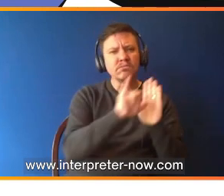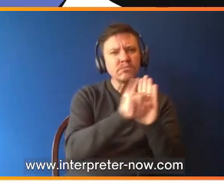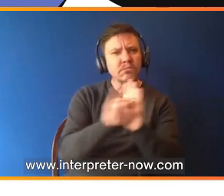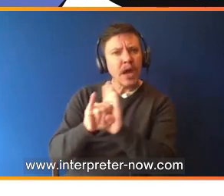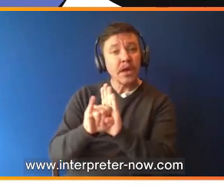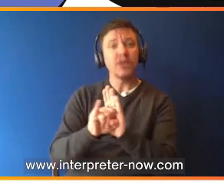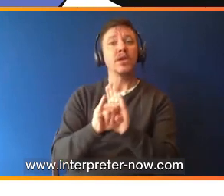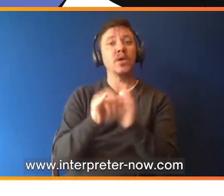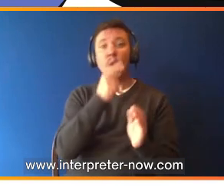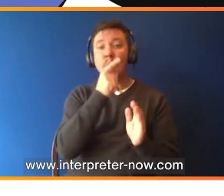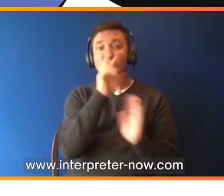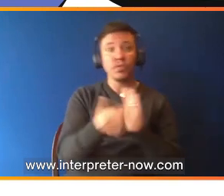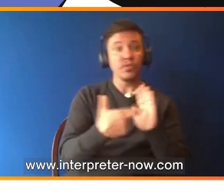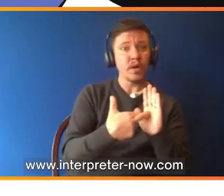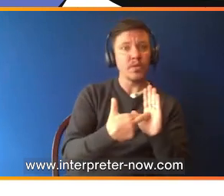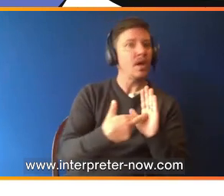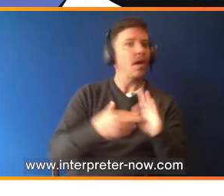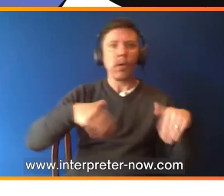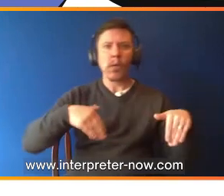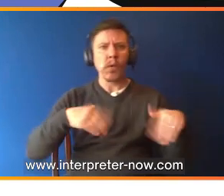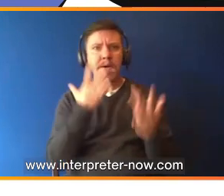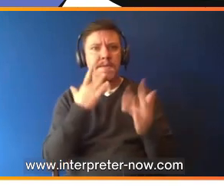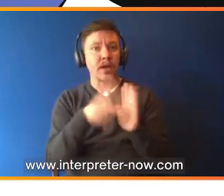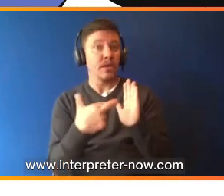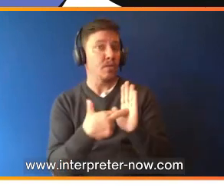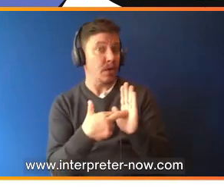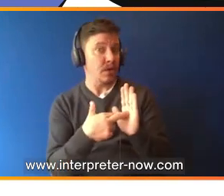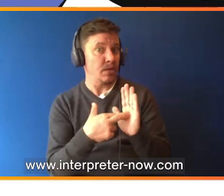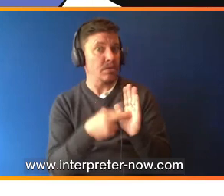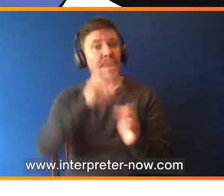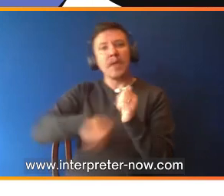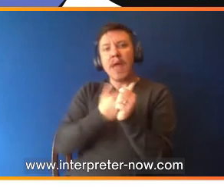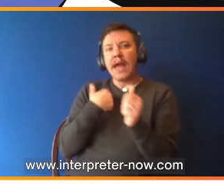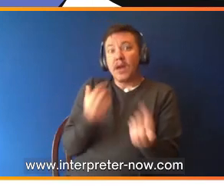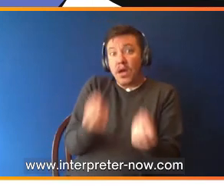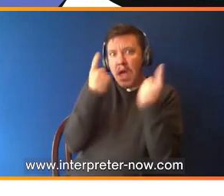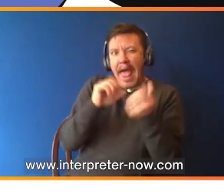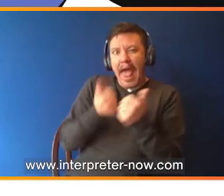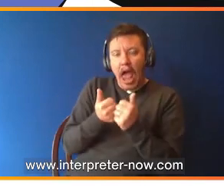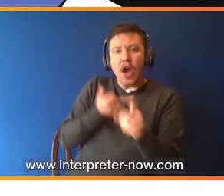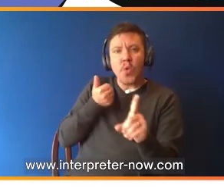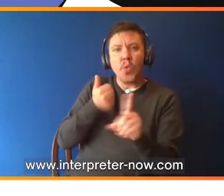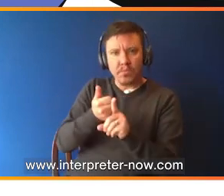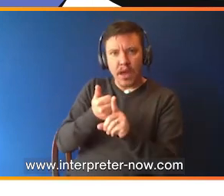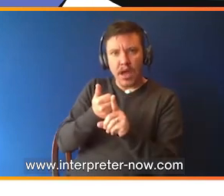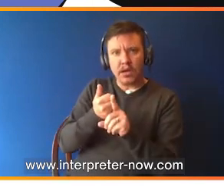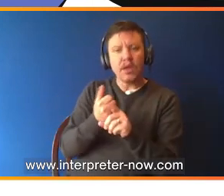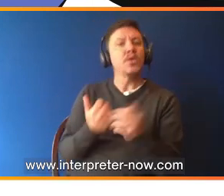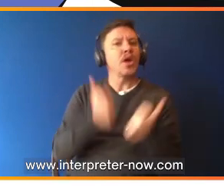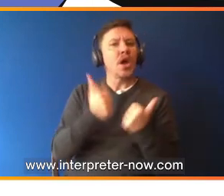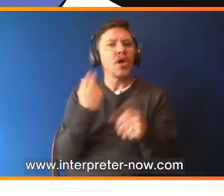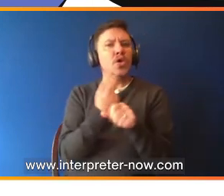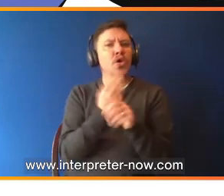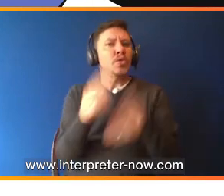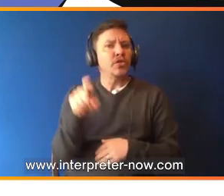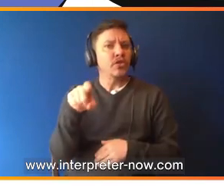to identify the sorts of identities that are present and the identities that are not present, and